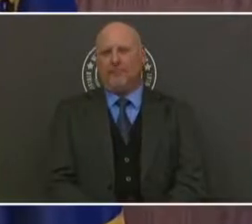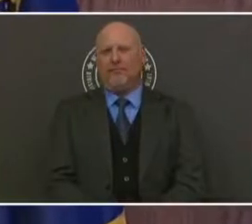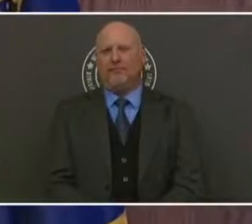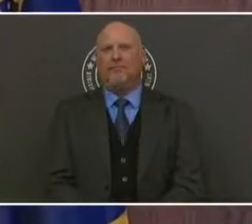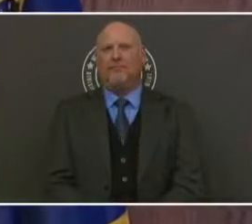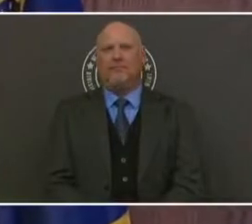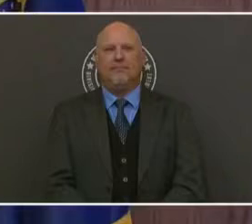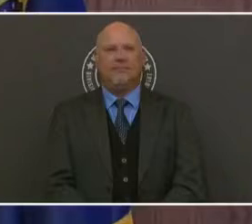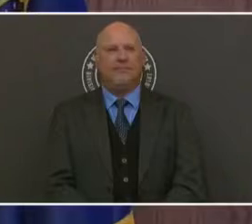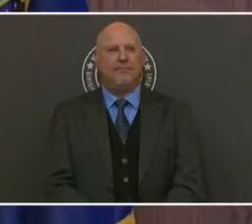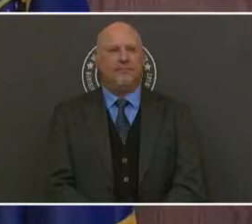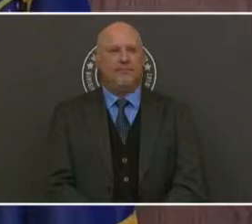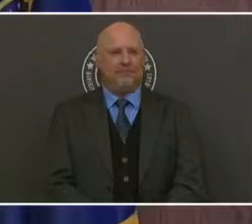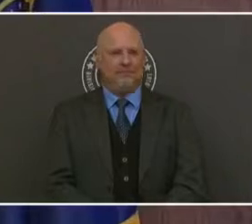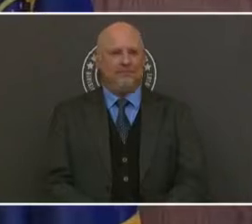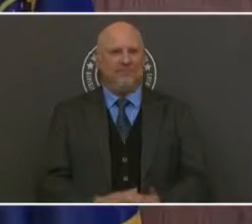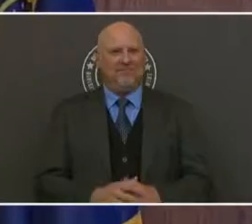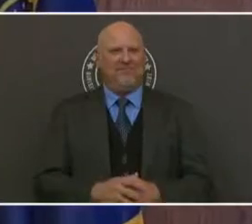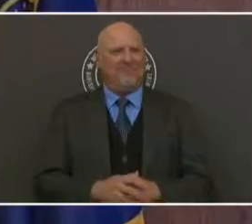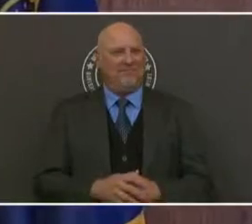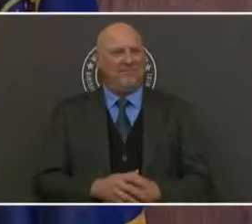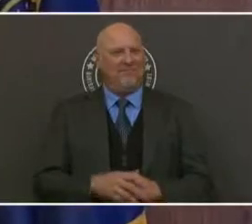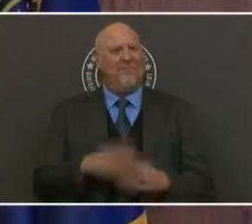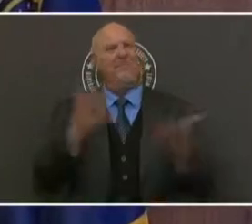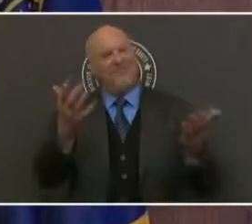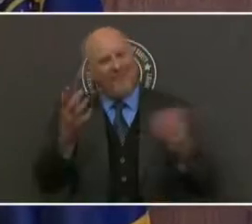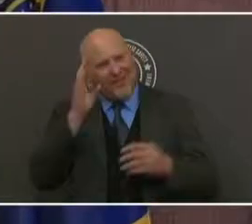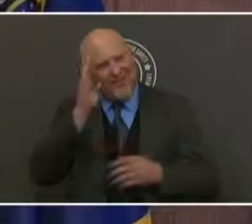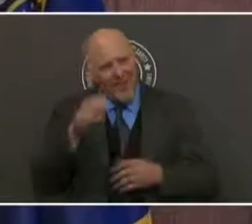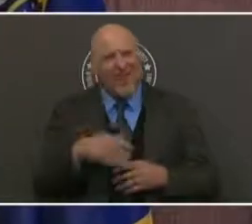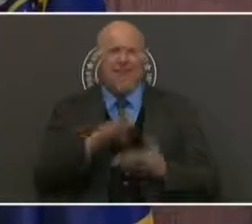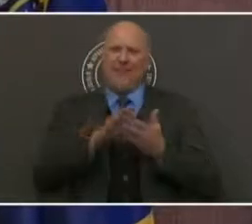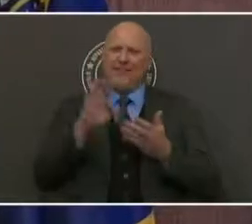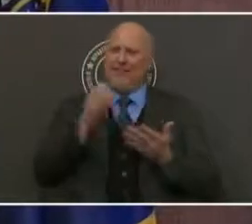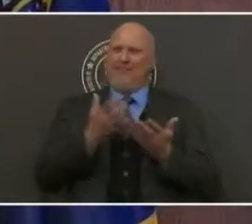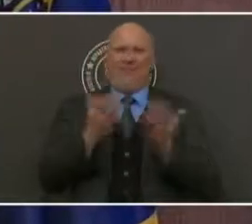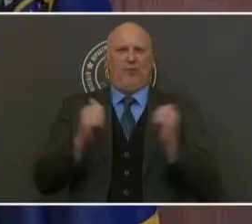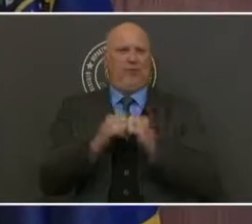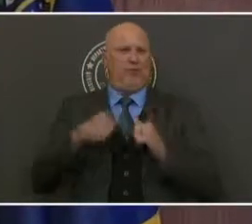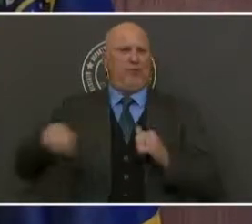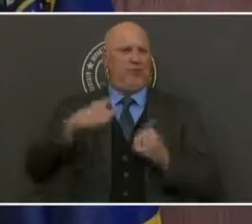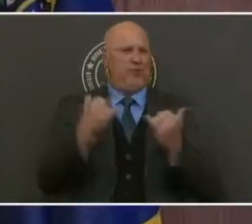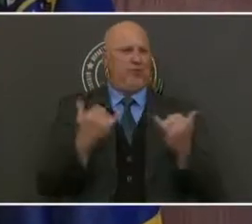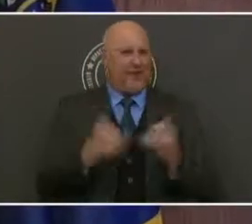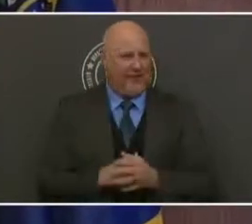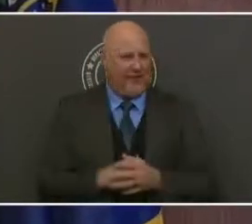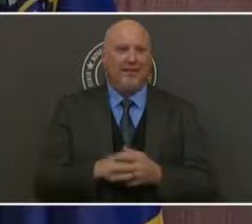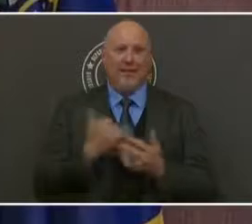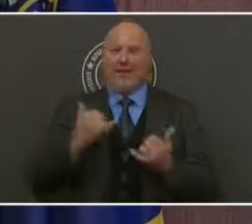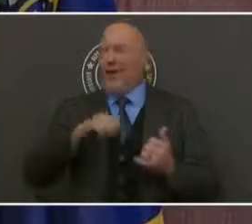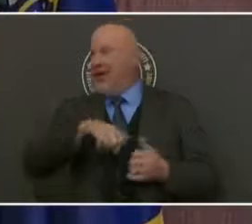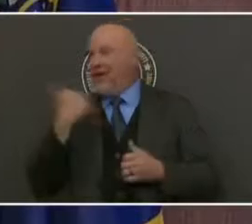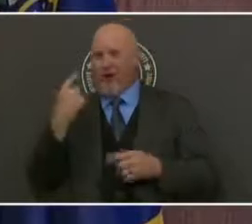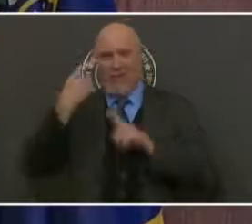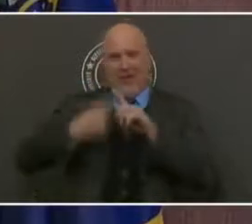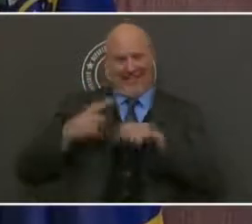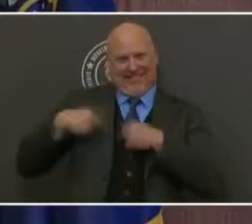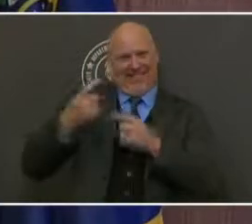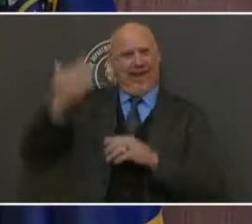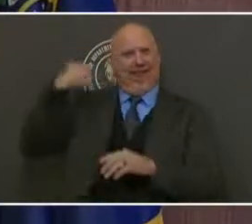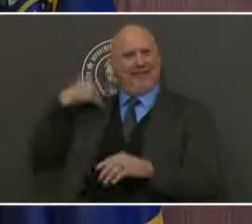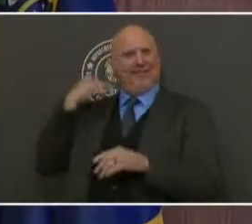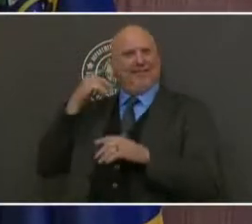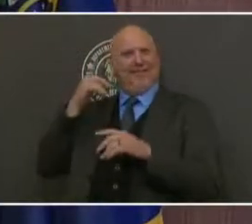Ladies and gentlemen, welcome. It's great to be with you again. It's hard to believe another month has flown by. It has been, I